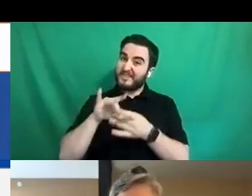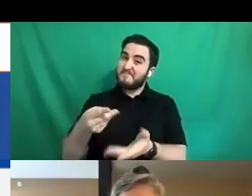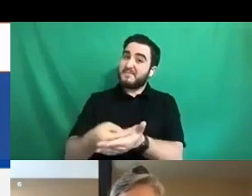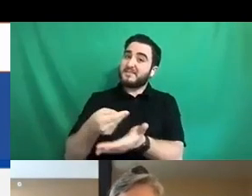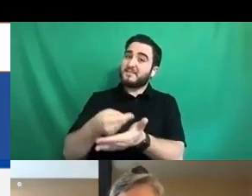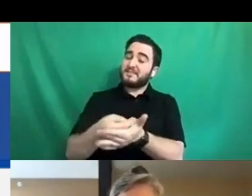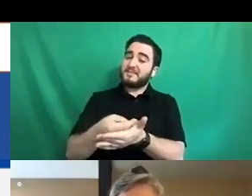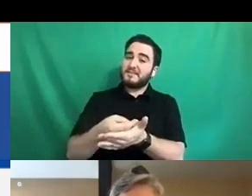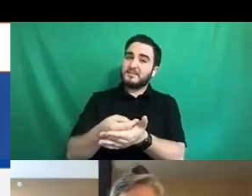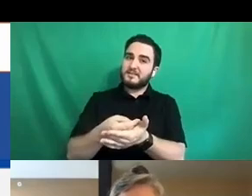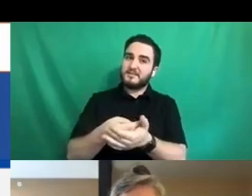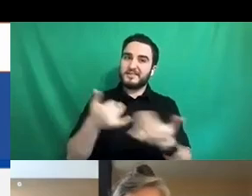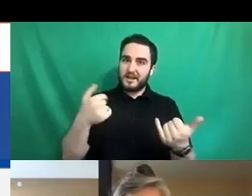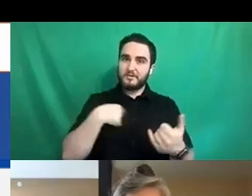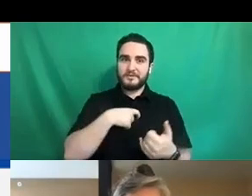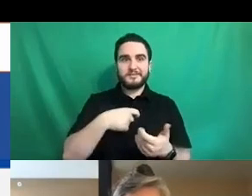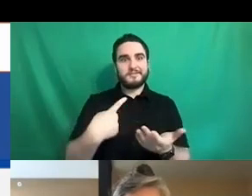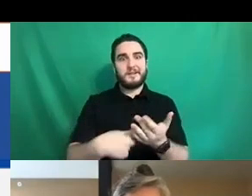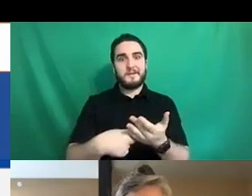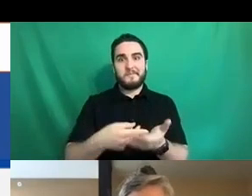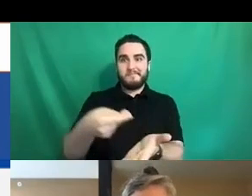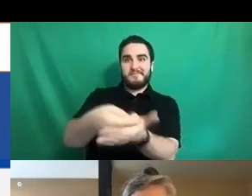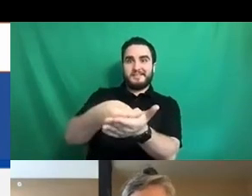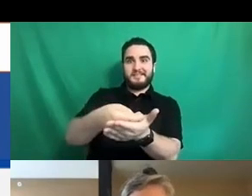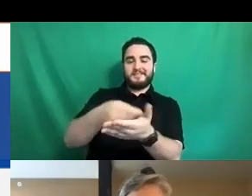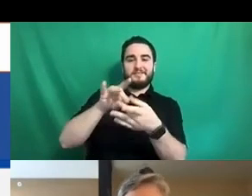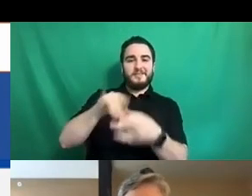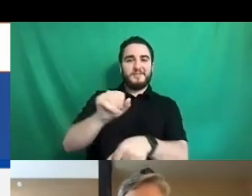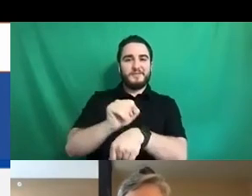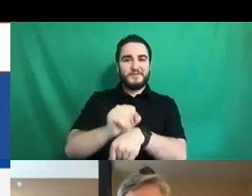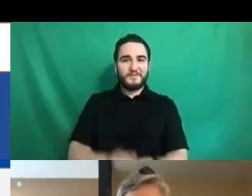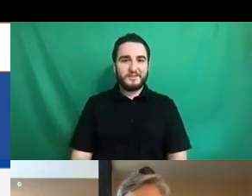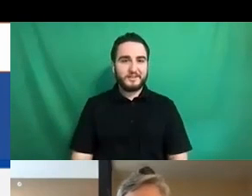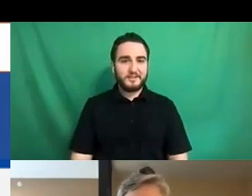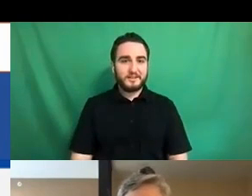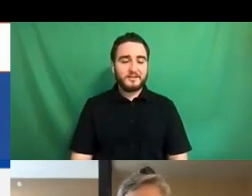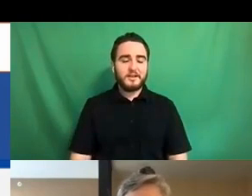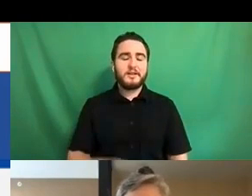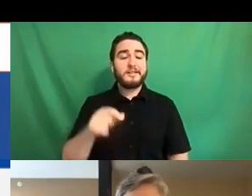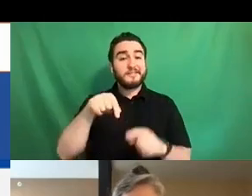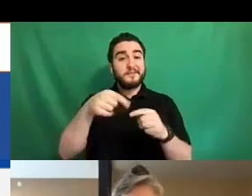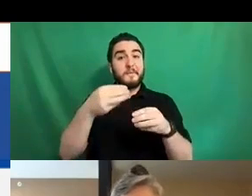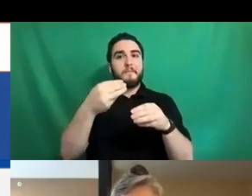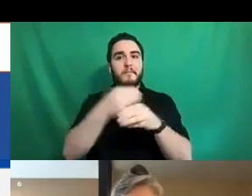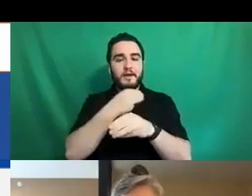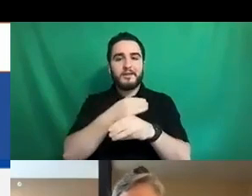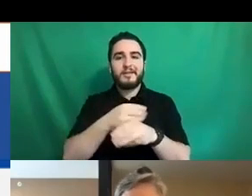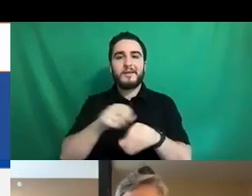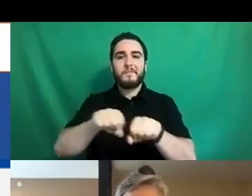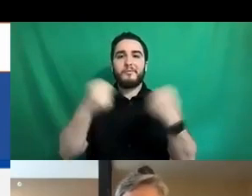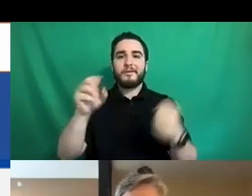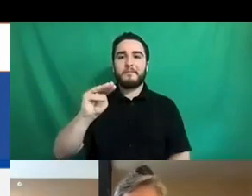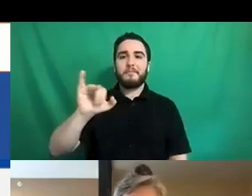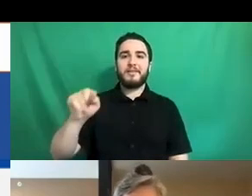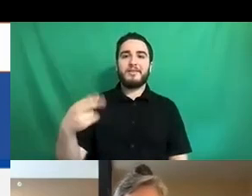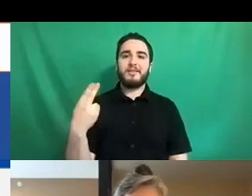is where we can start talking about the bottom line of employment. This is where math breaks the myth of